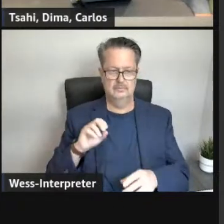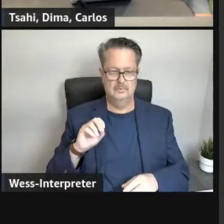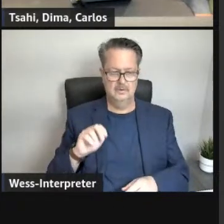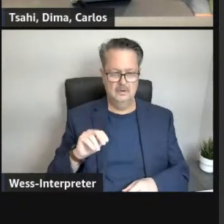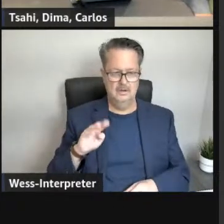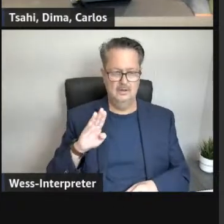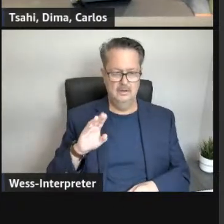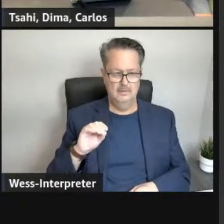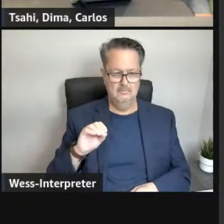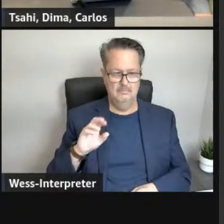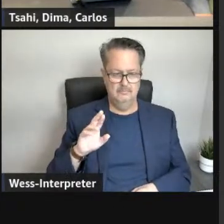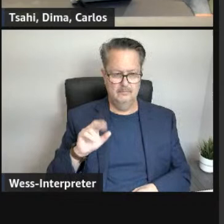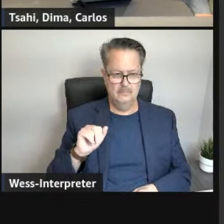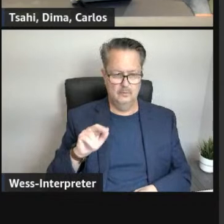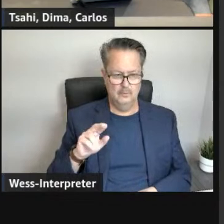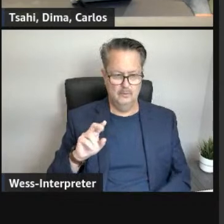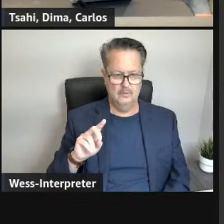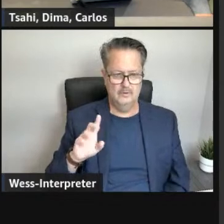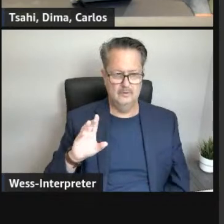Crystal up.